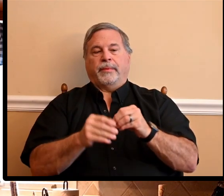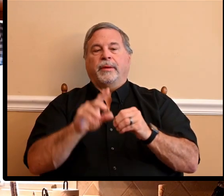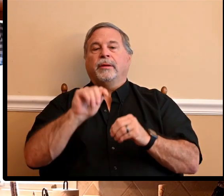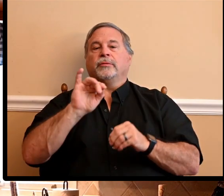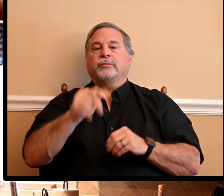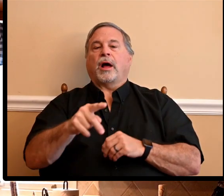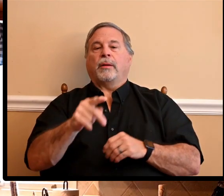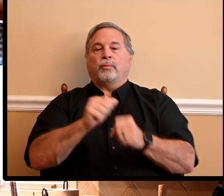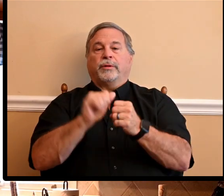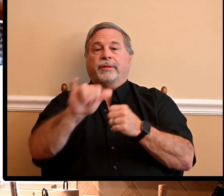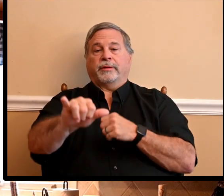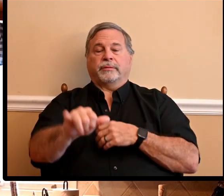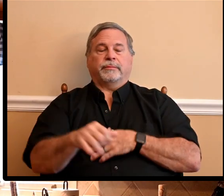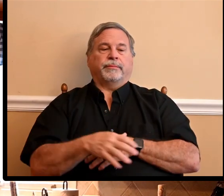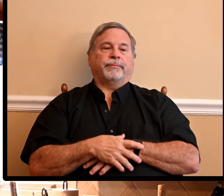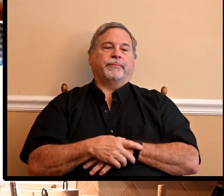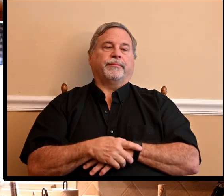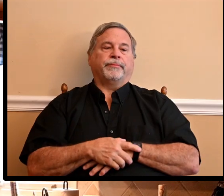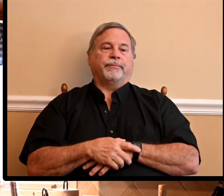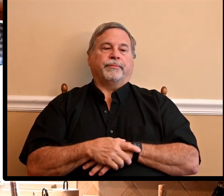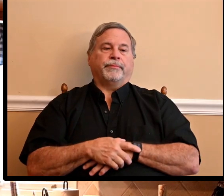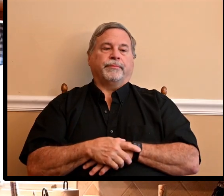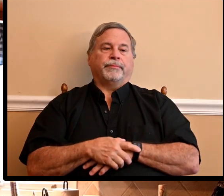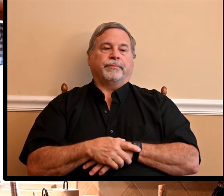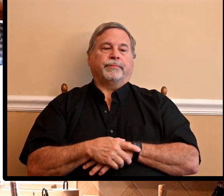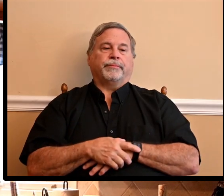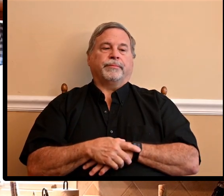and we're going to coat the top of this with some cherry jam.